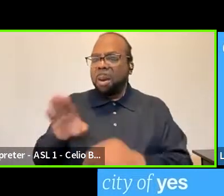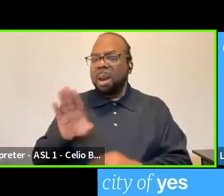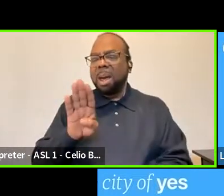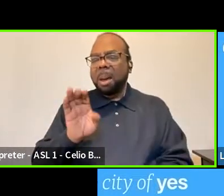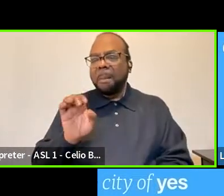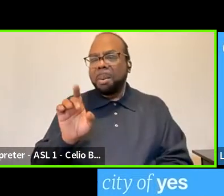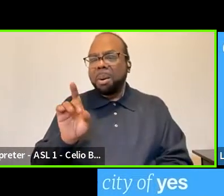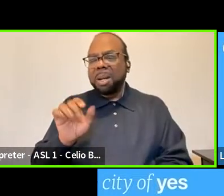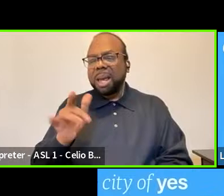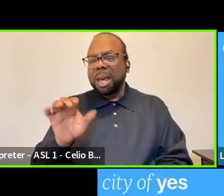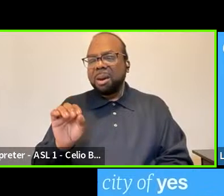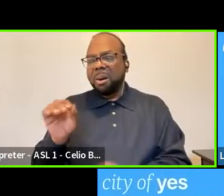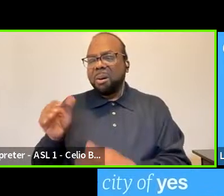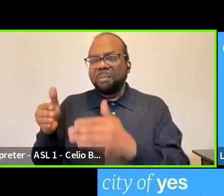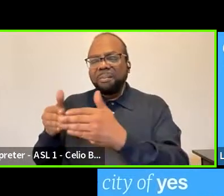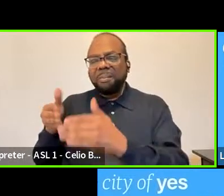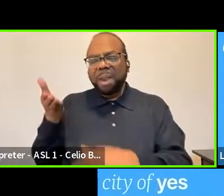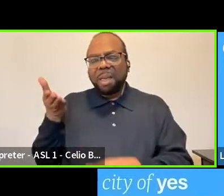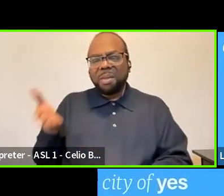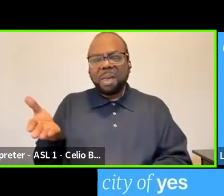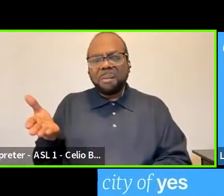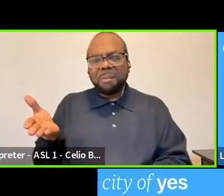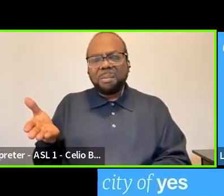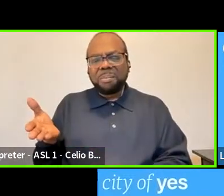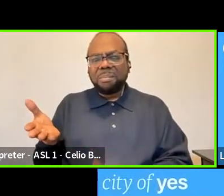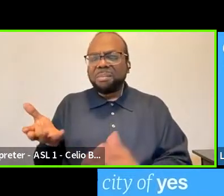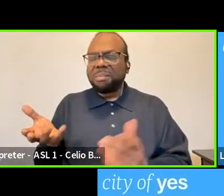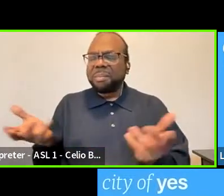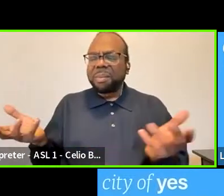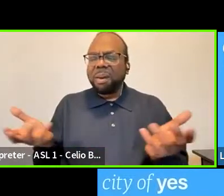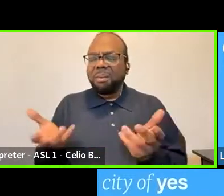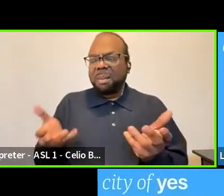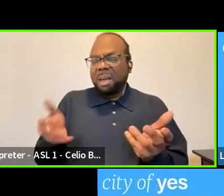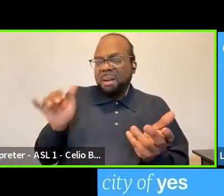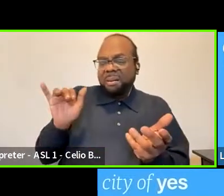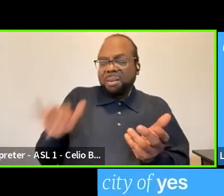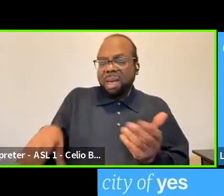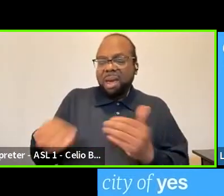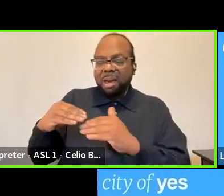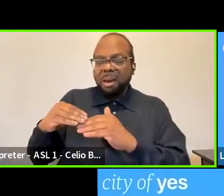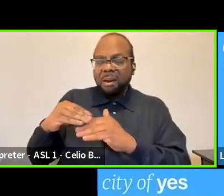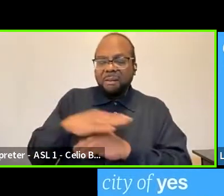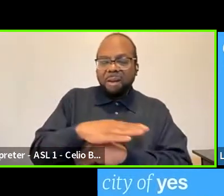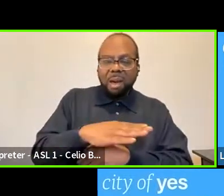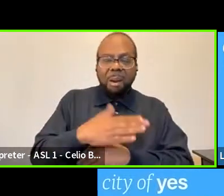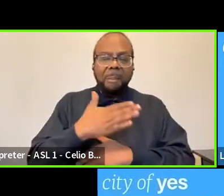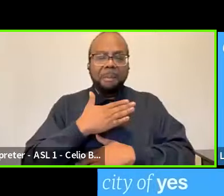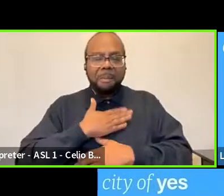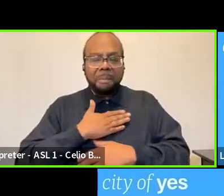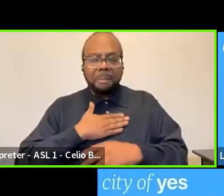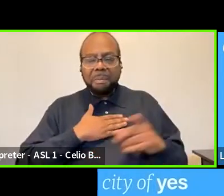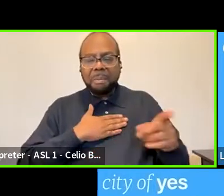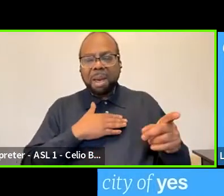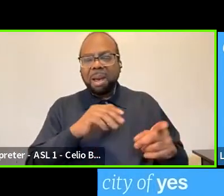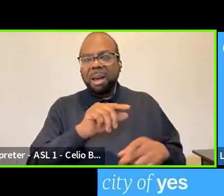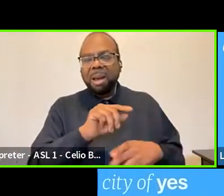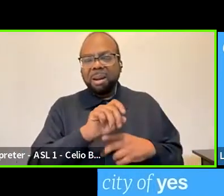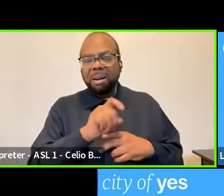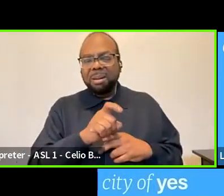God forbid, what, um, is that going to affect my tax rate?